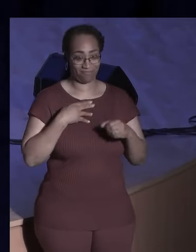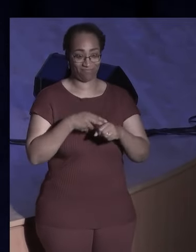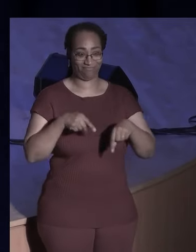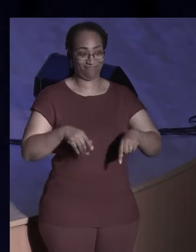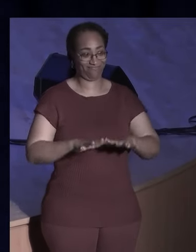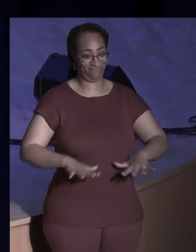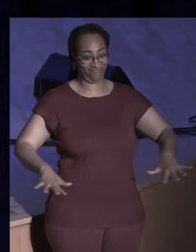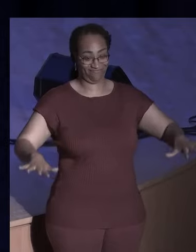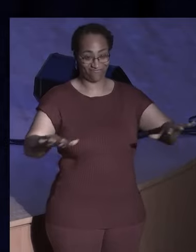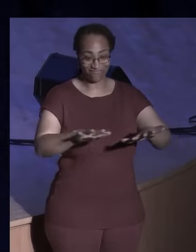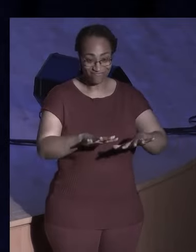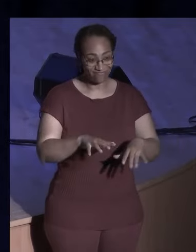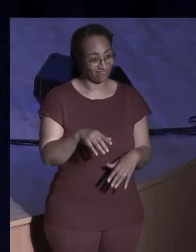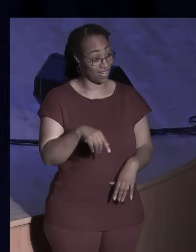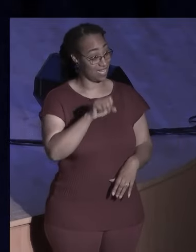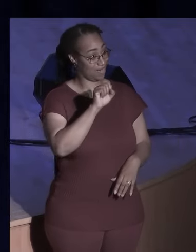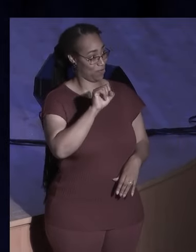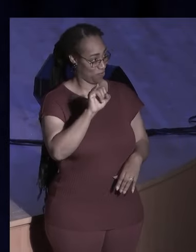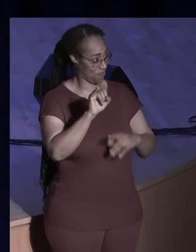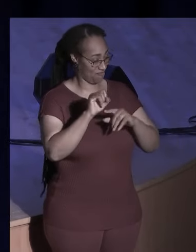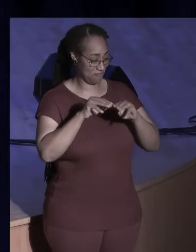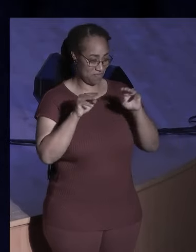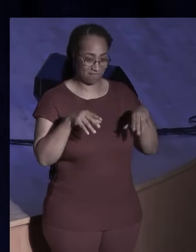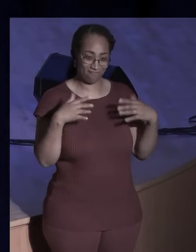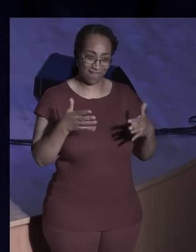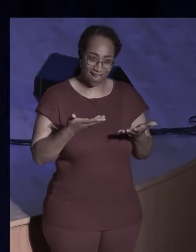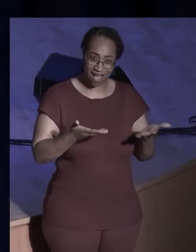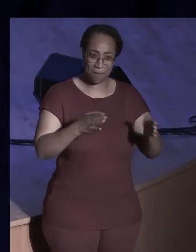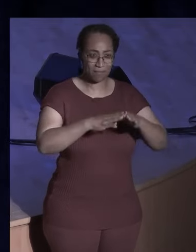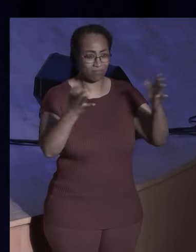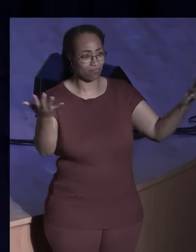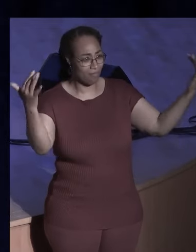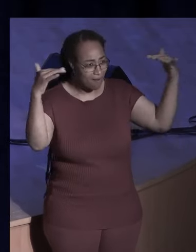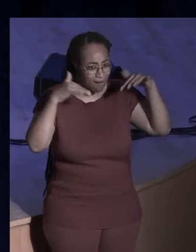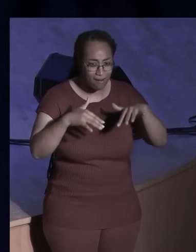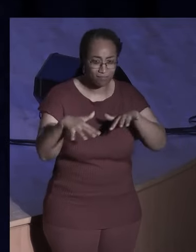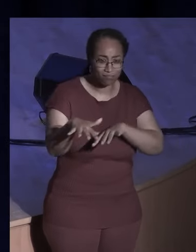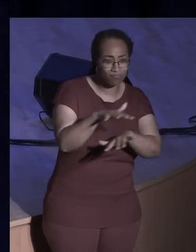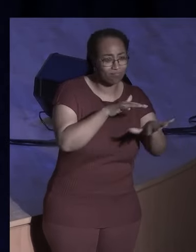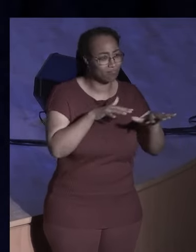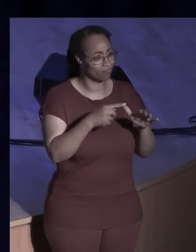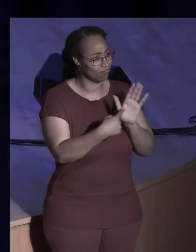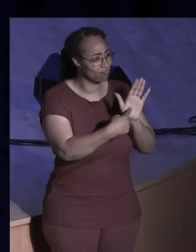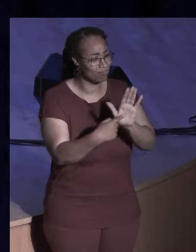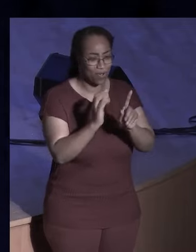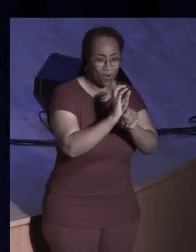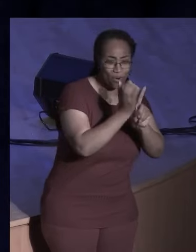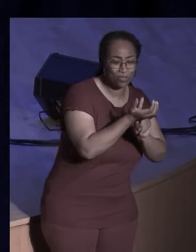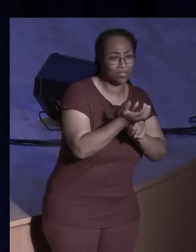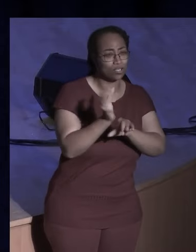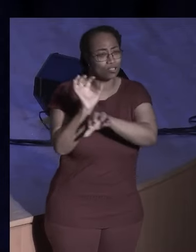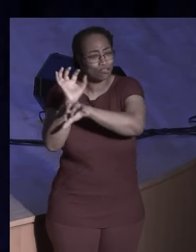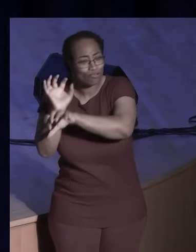public with cultures, traditions, and lifeways from around the world. I'm grateful for your